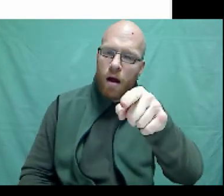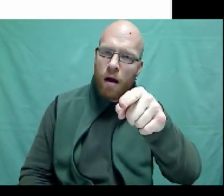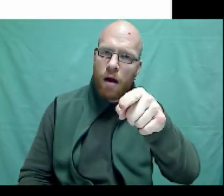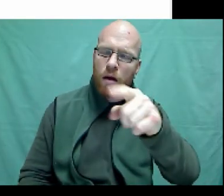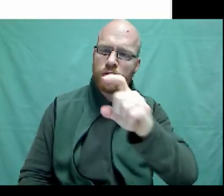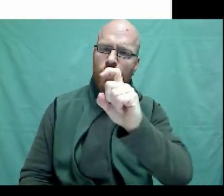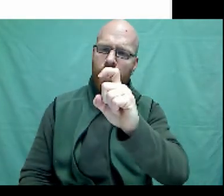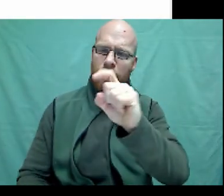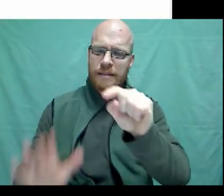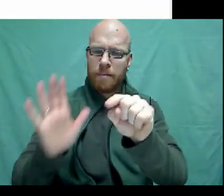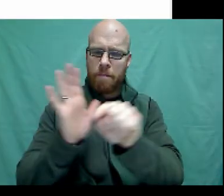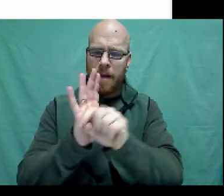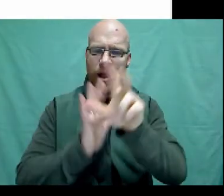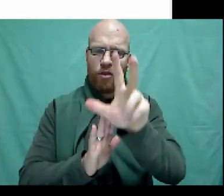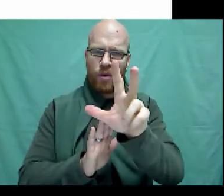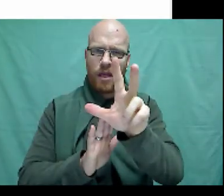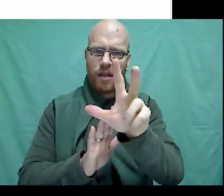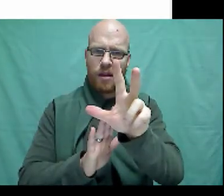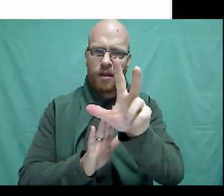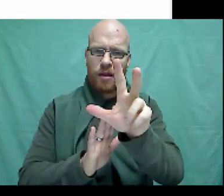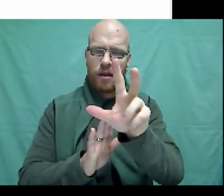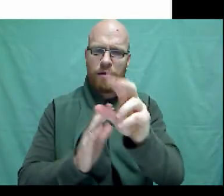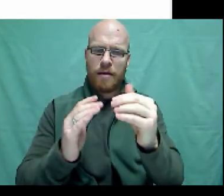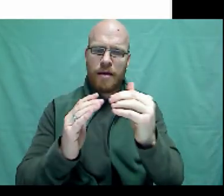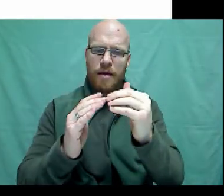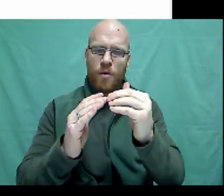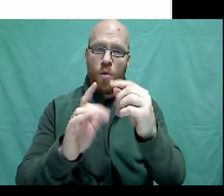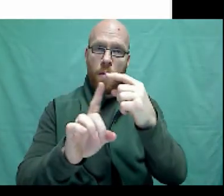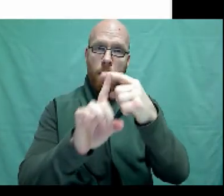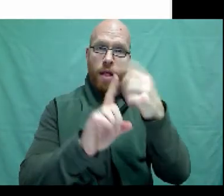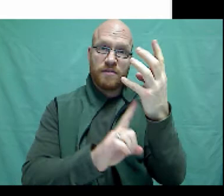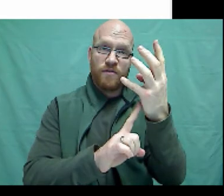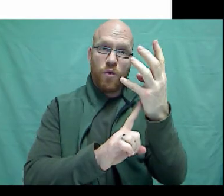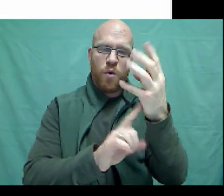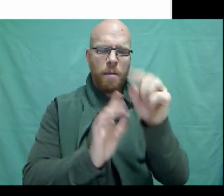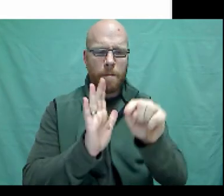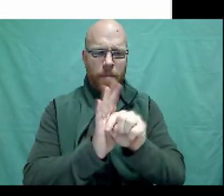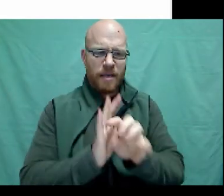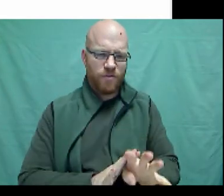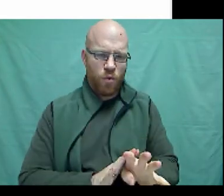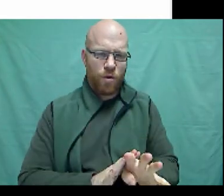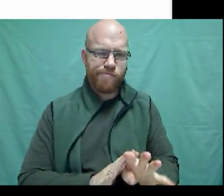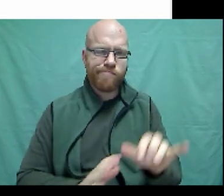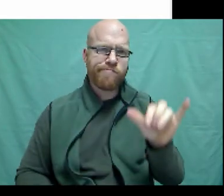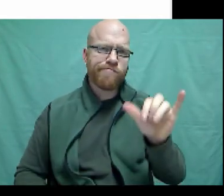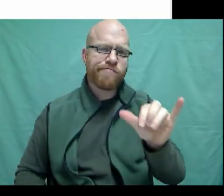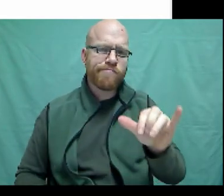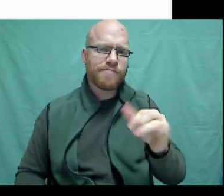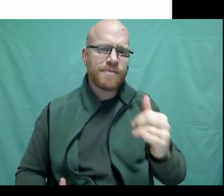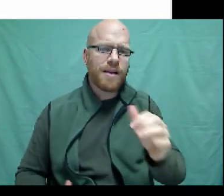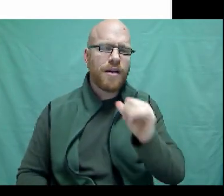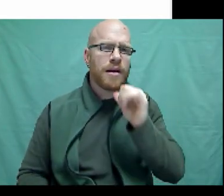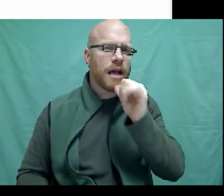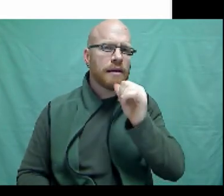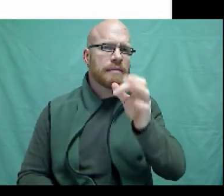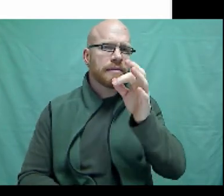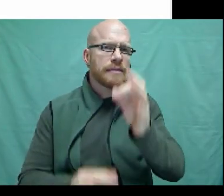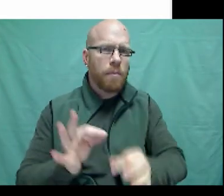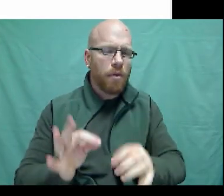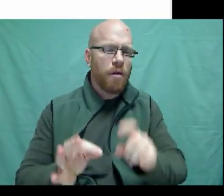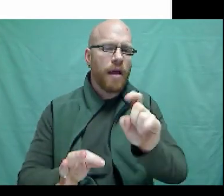Okay, but x minus 3 equals plus 4 and minus